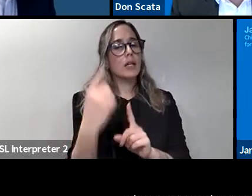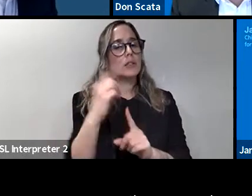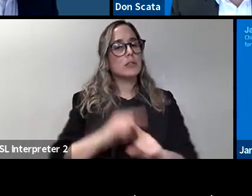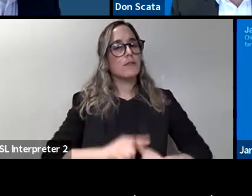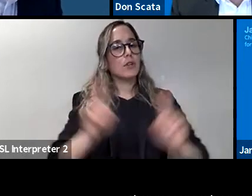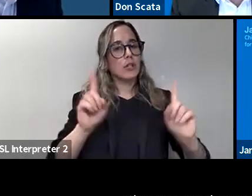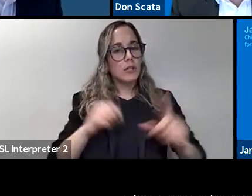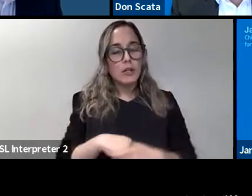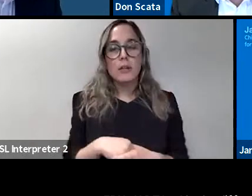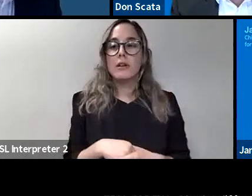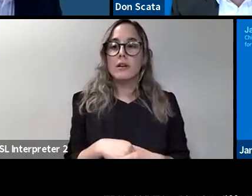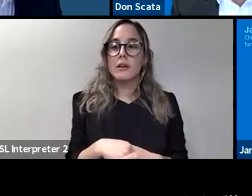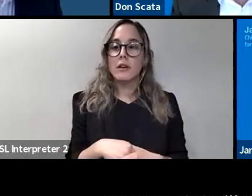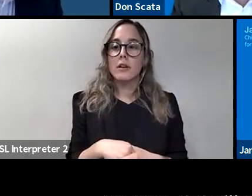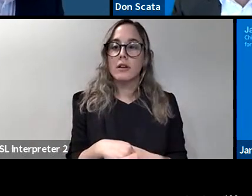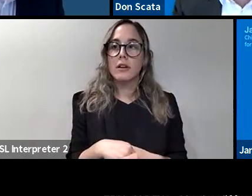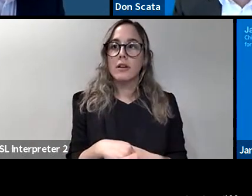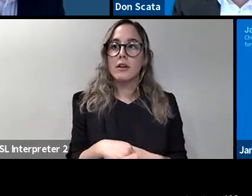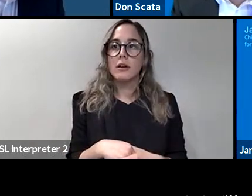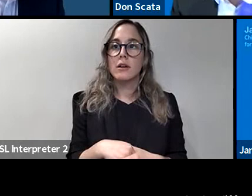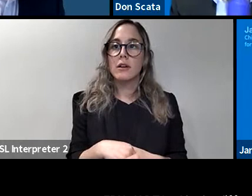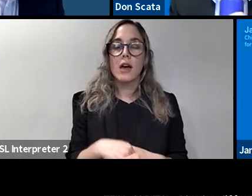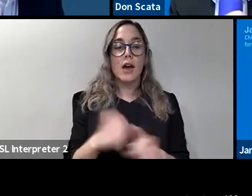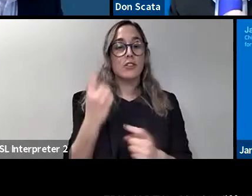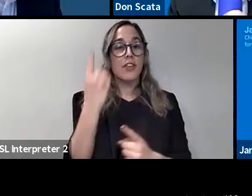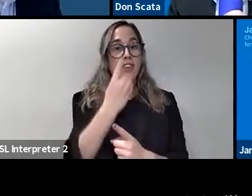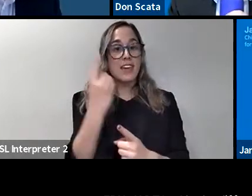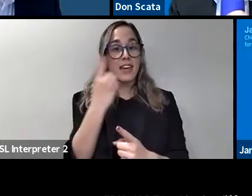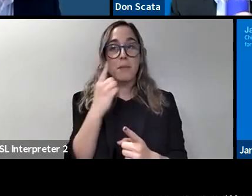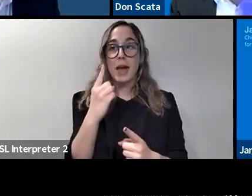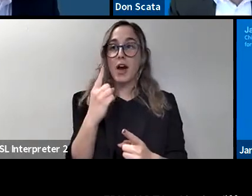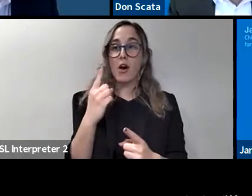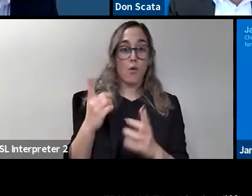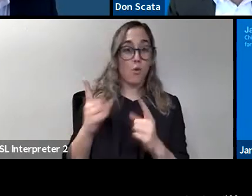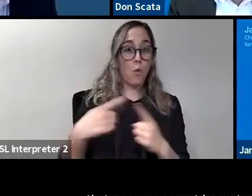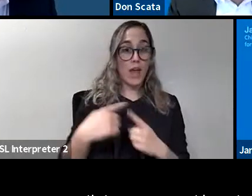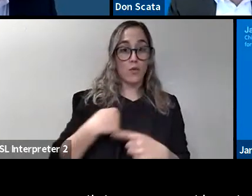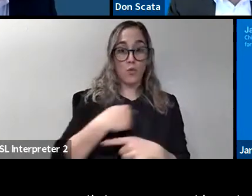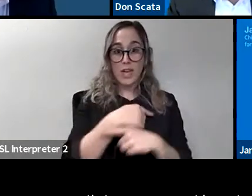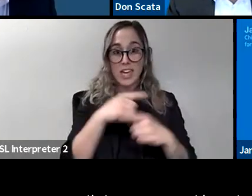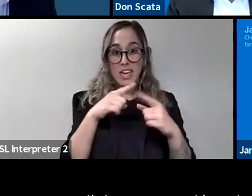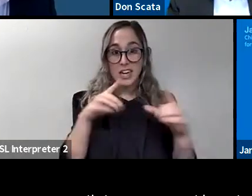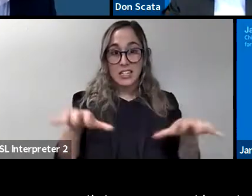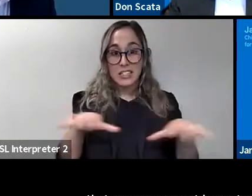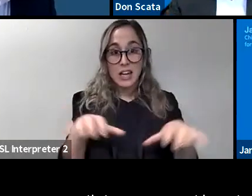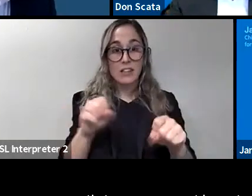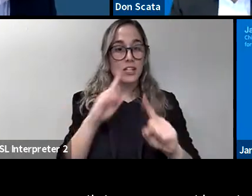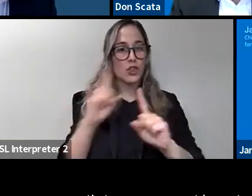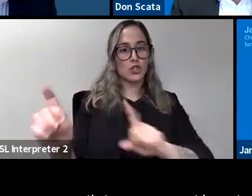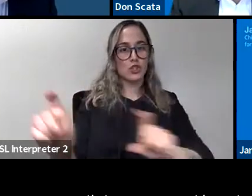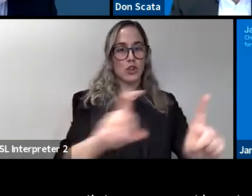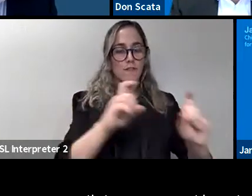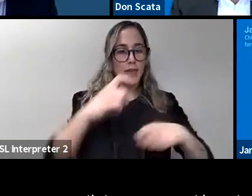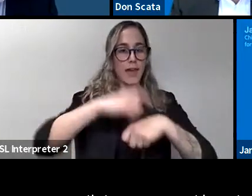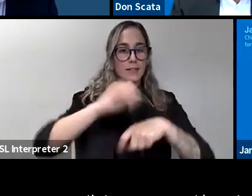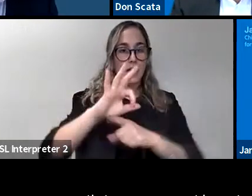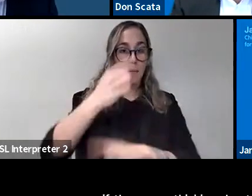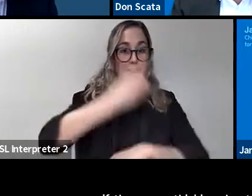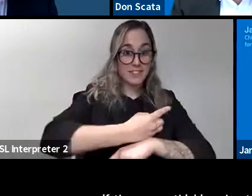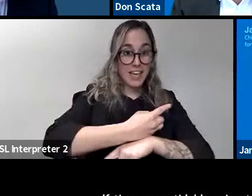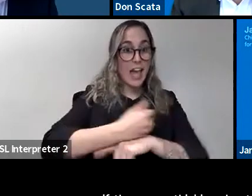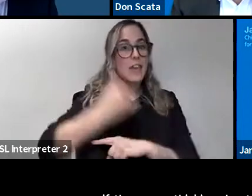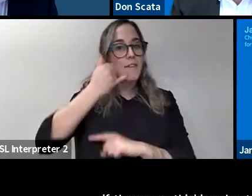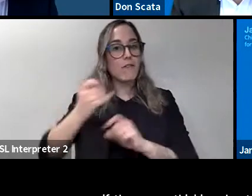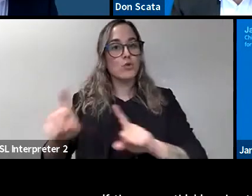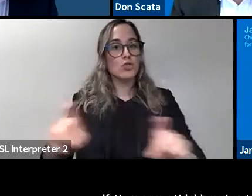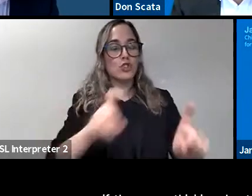but I was wondering if they were thinking about when we actually conducted the phone survey with the respondent, the time of day. And